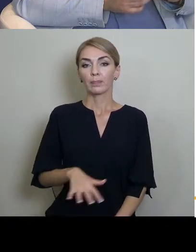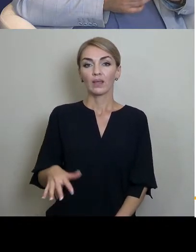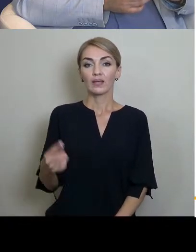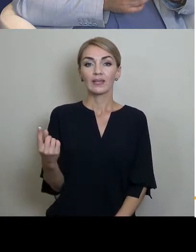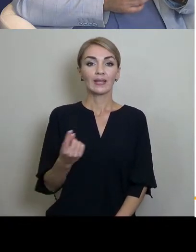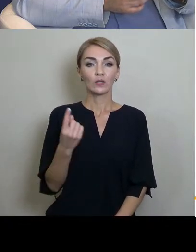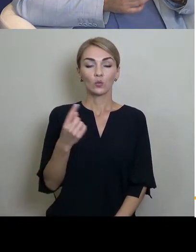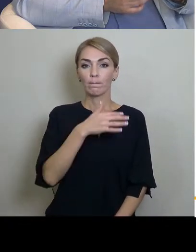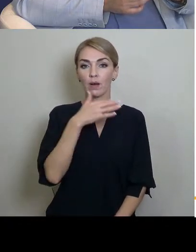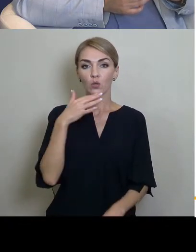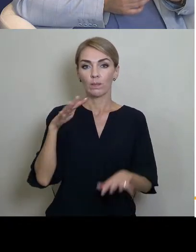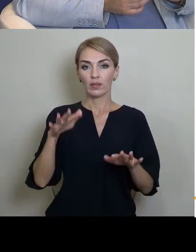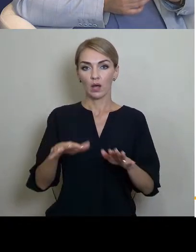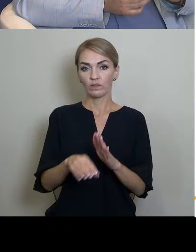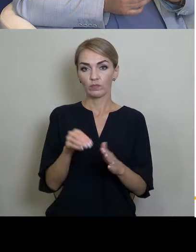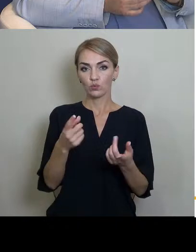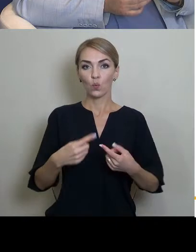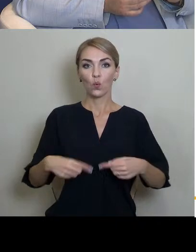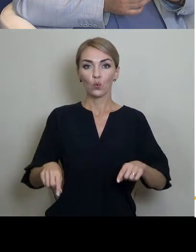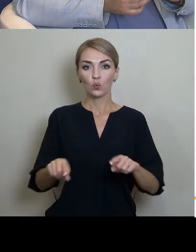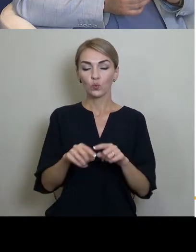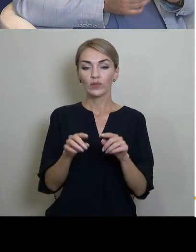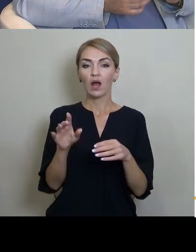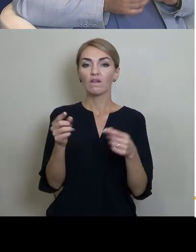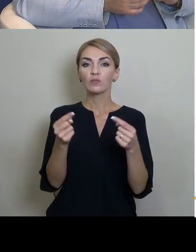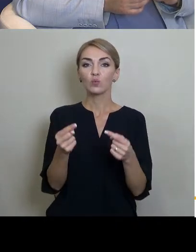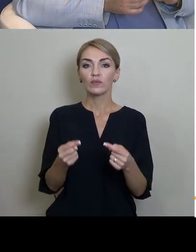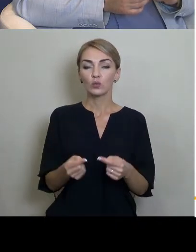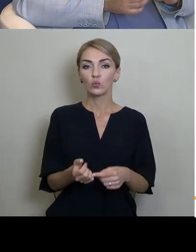the territories of the